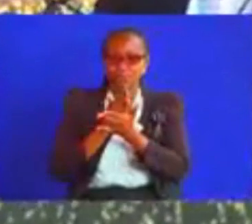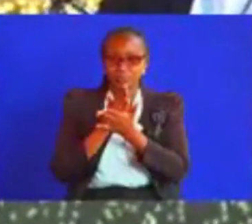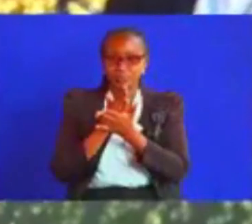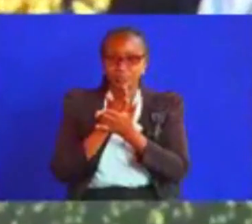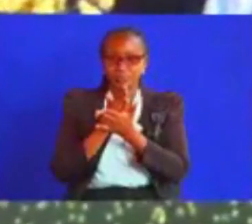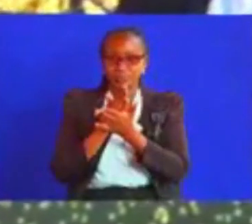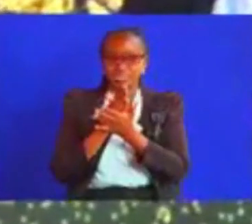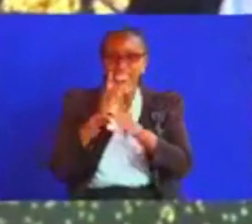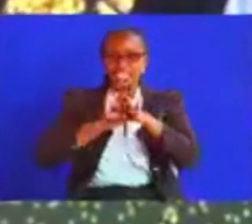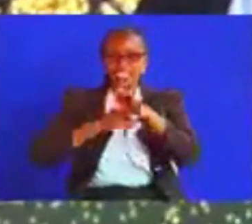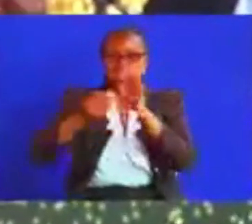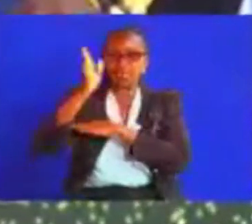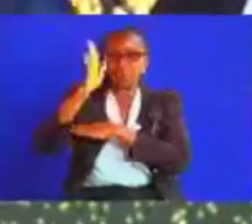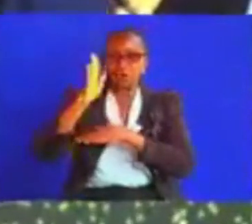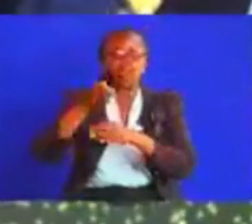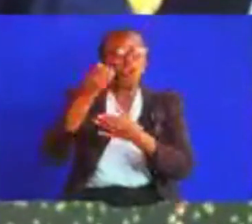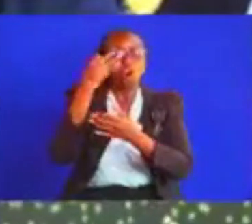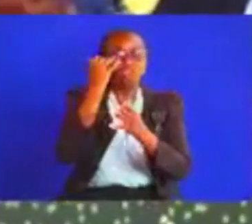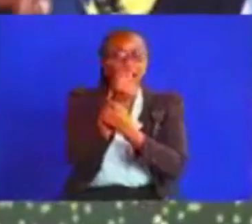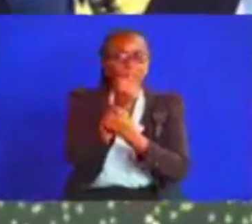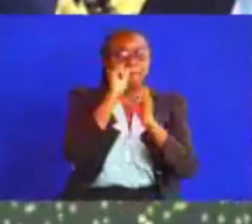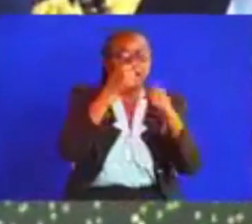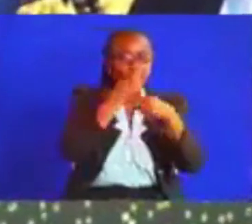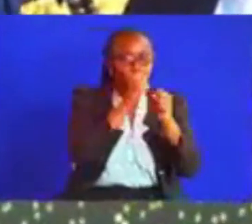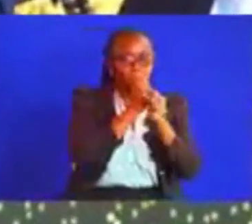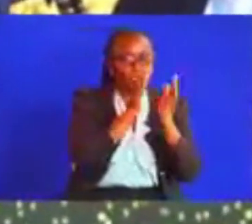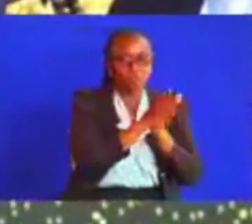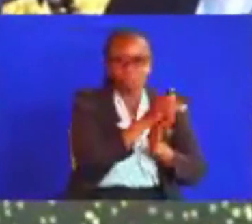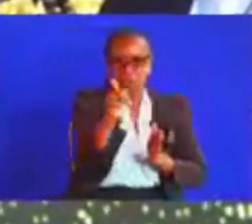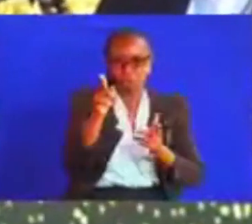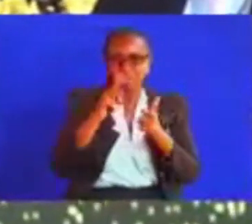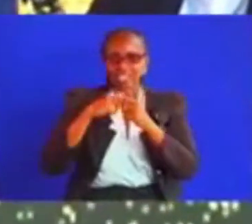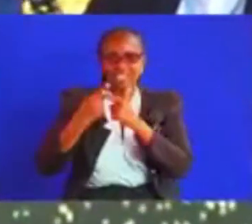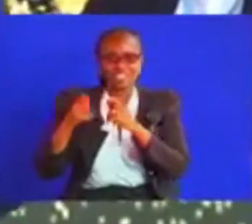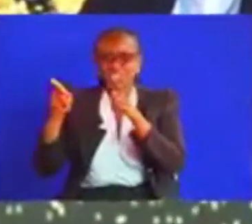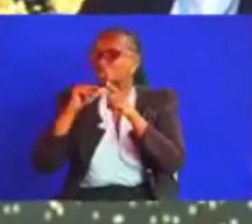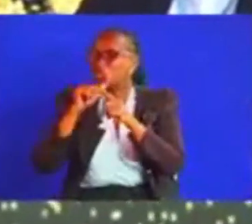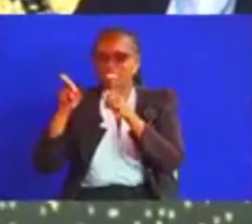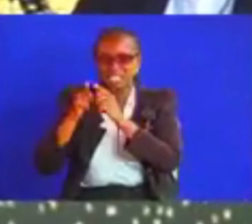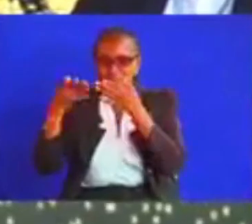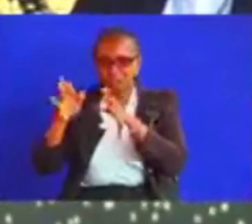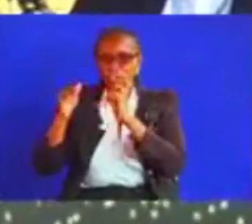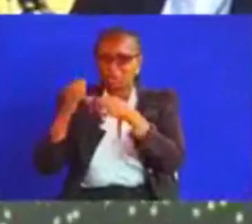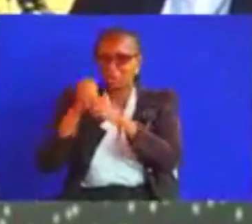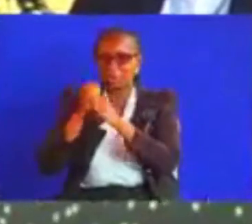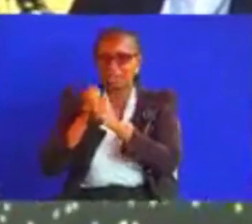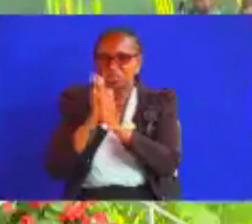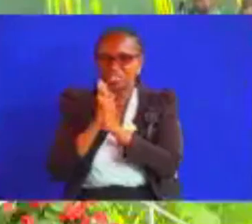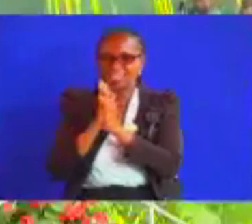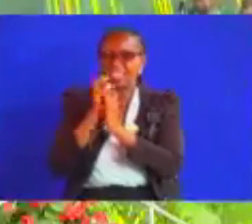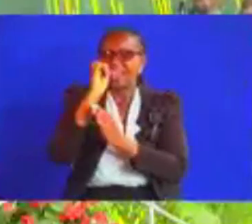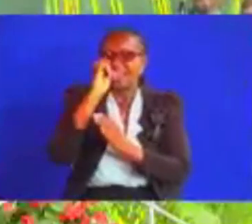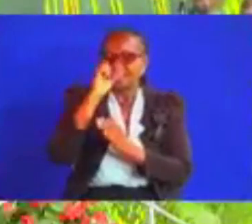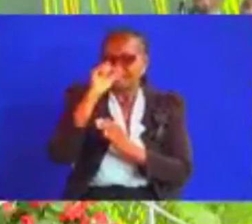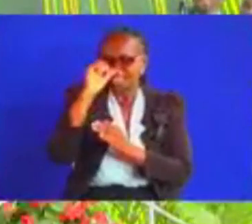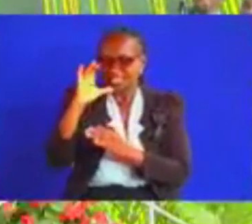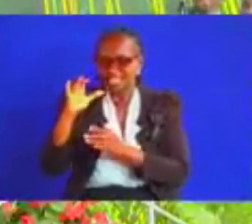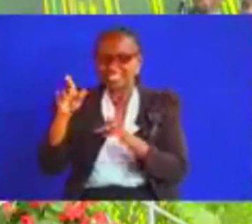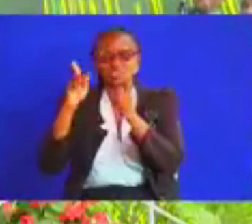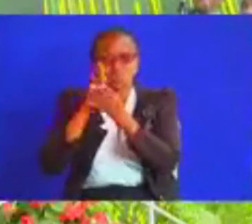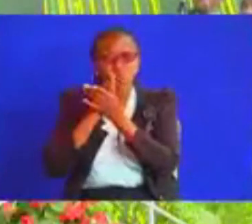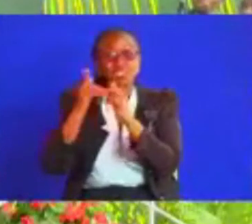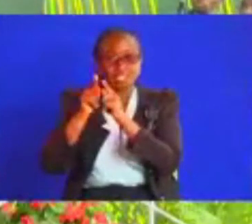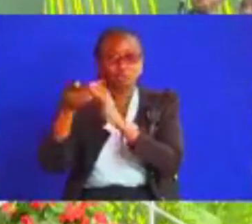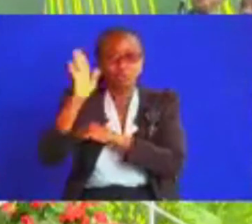The way the God of Abraham will operate with you is not the same way the God of Isaac will operate with you, even though it's the same